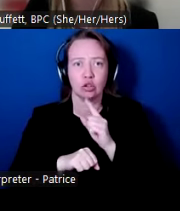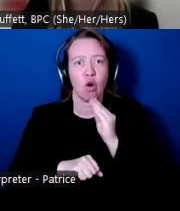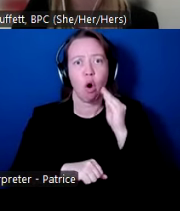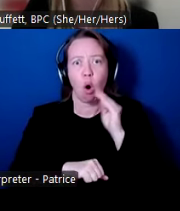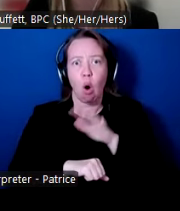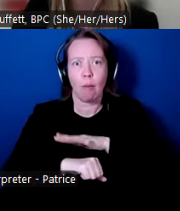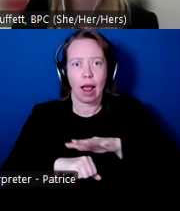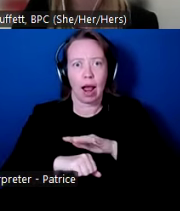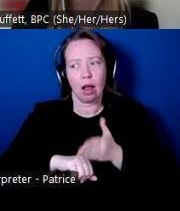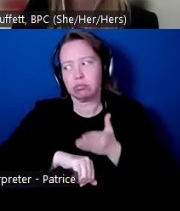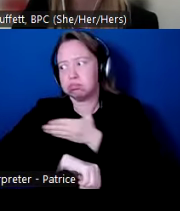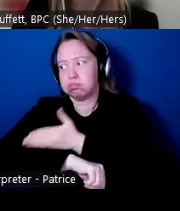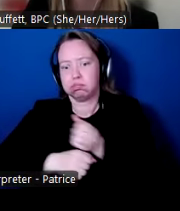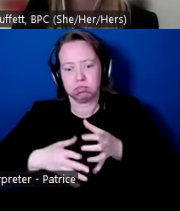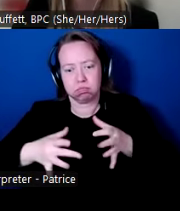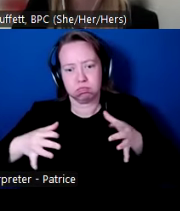collection.